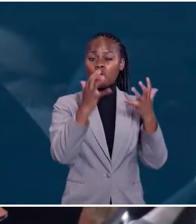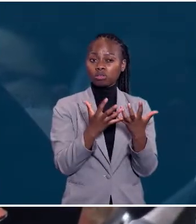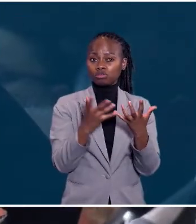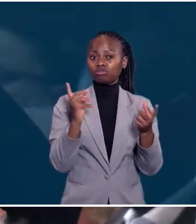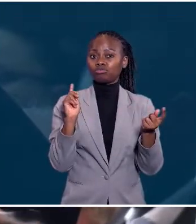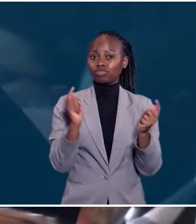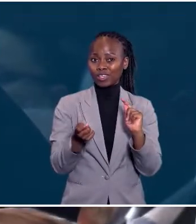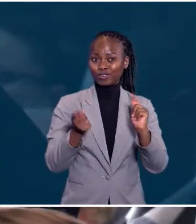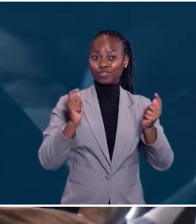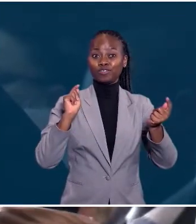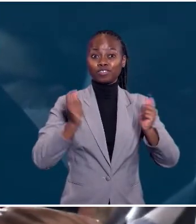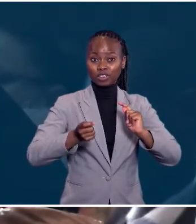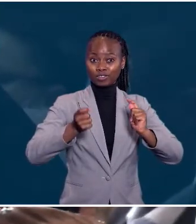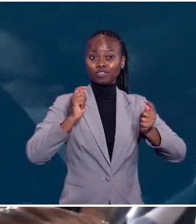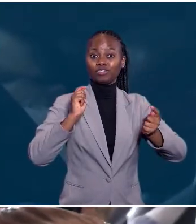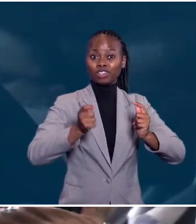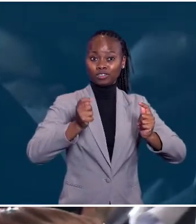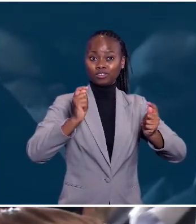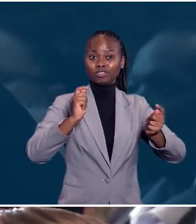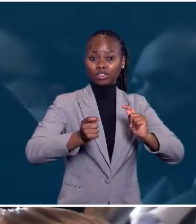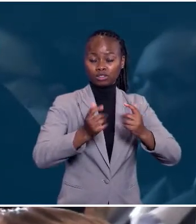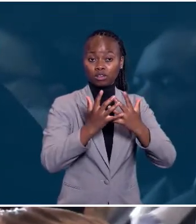to realize is